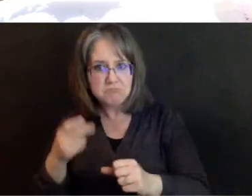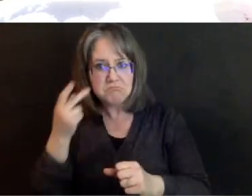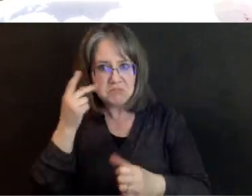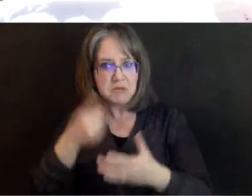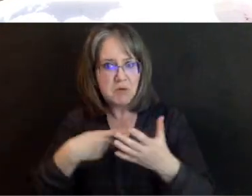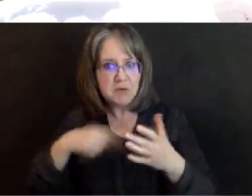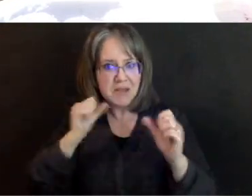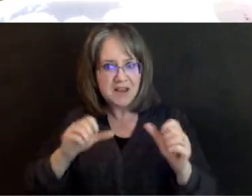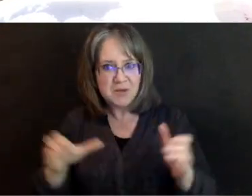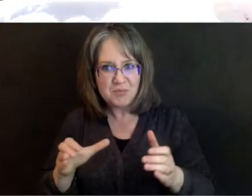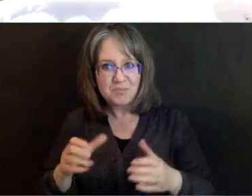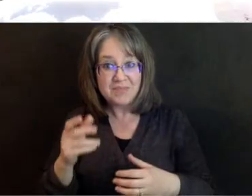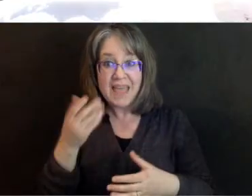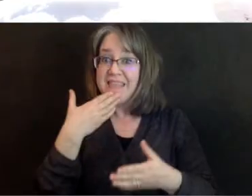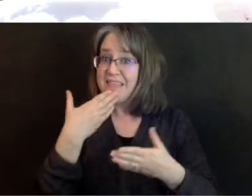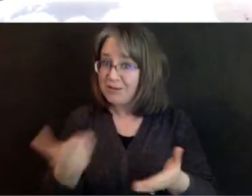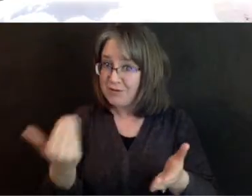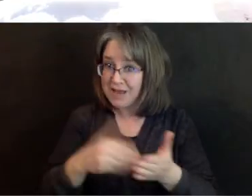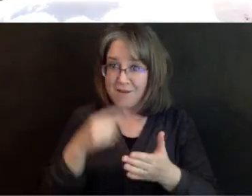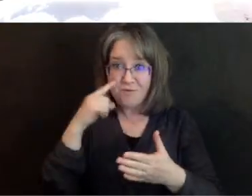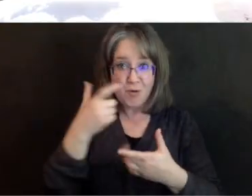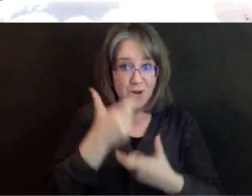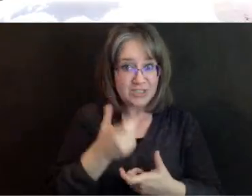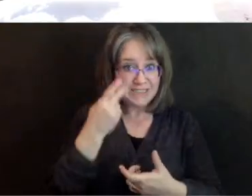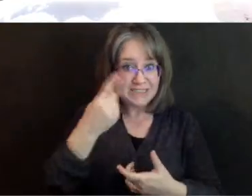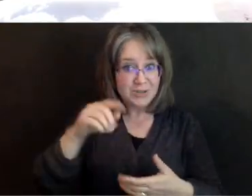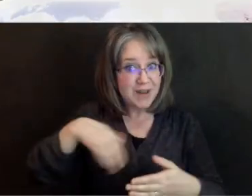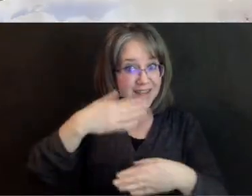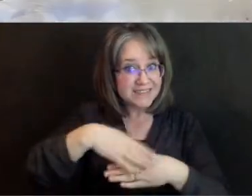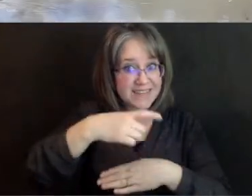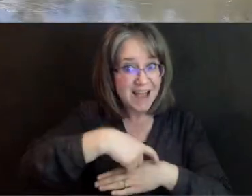do. Thanks again for watching. We'll see you next time.